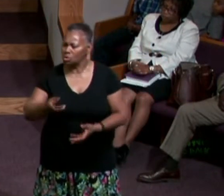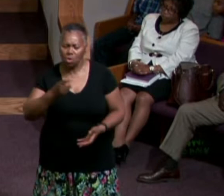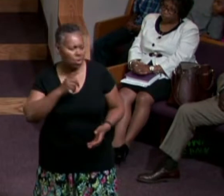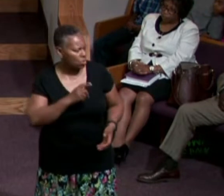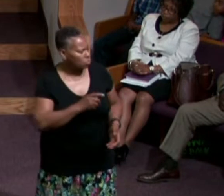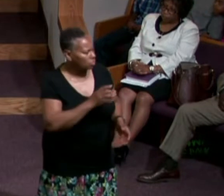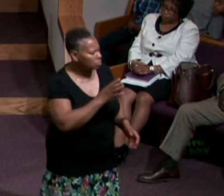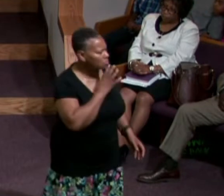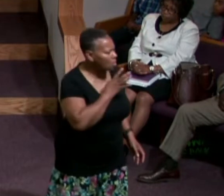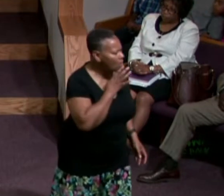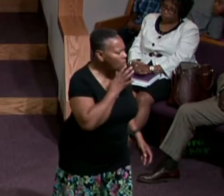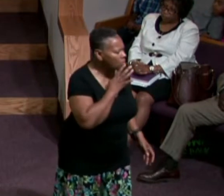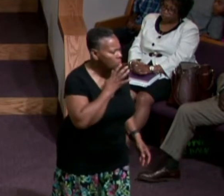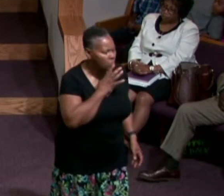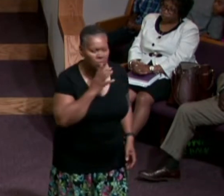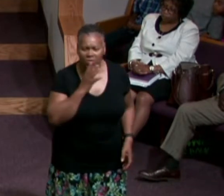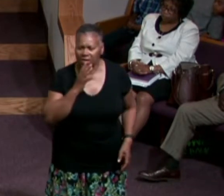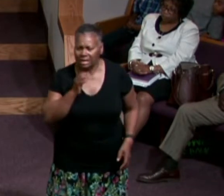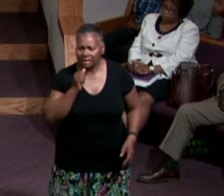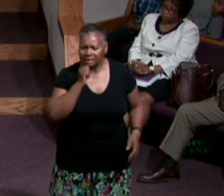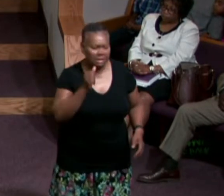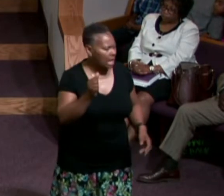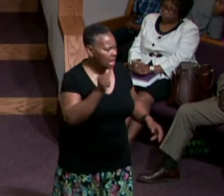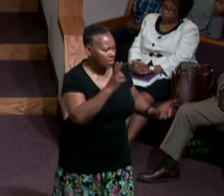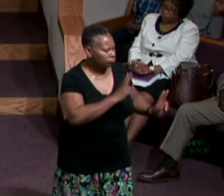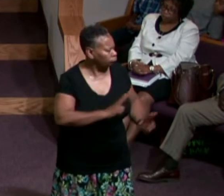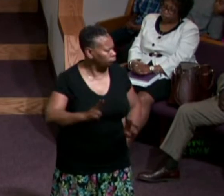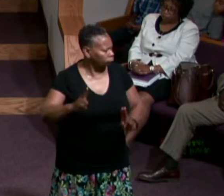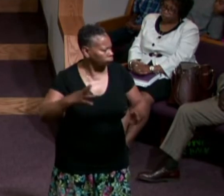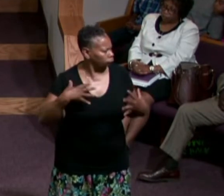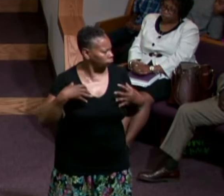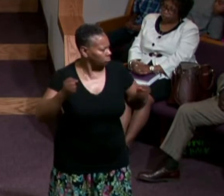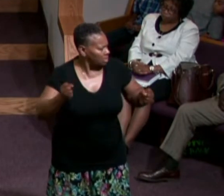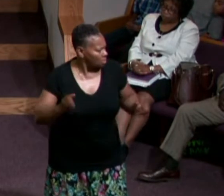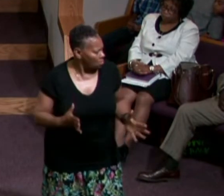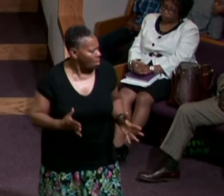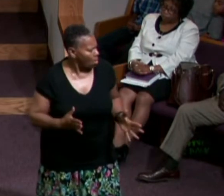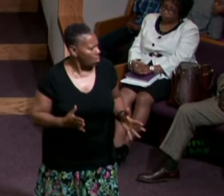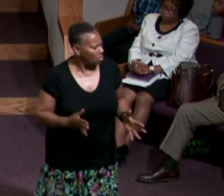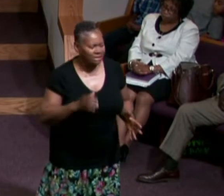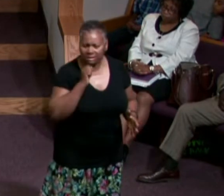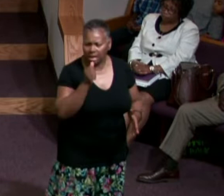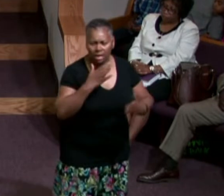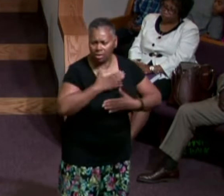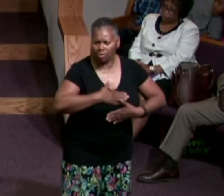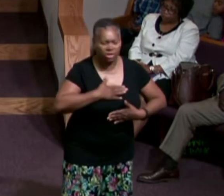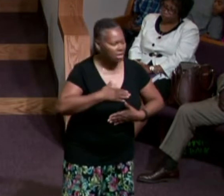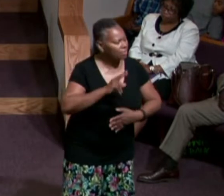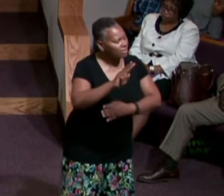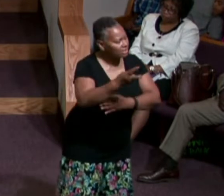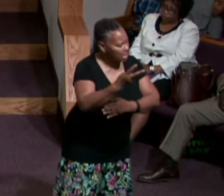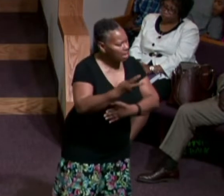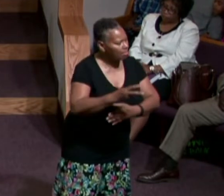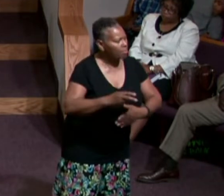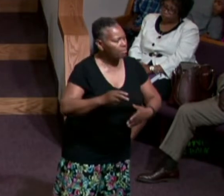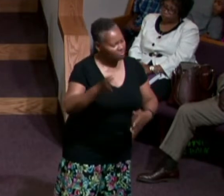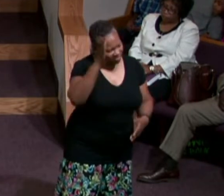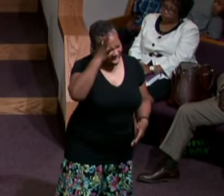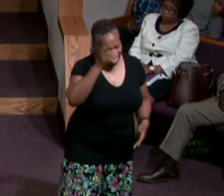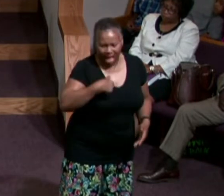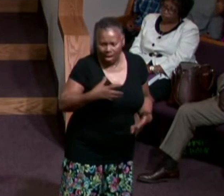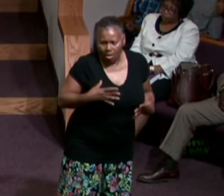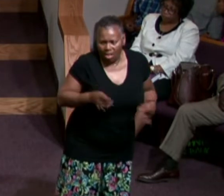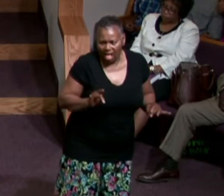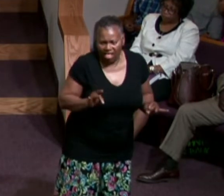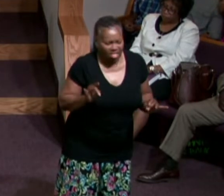are often overlooked and rarely appreciated. These are what we used to call the stepfathers, but I don't like that word step, so I